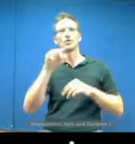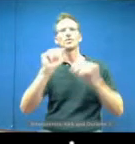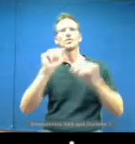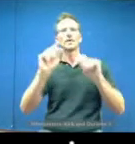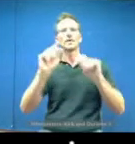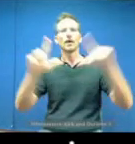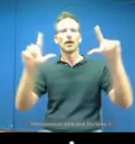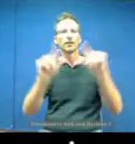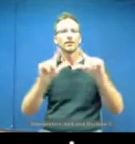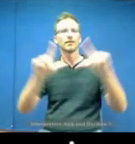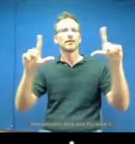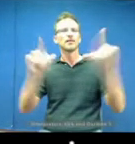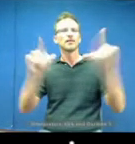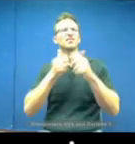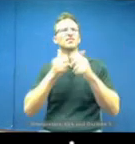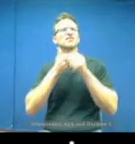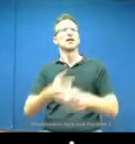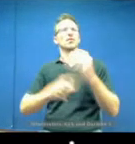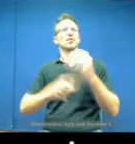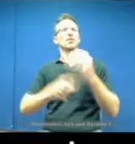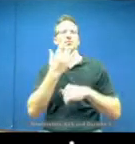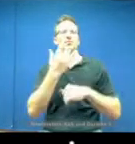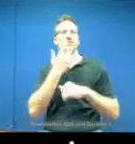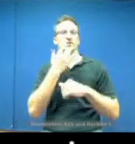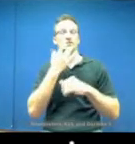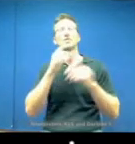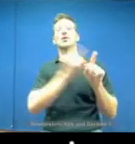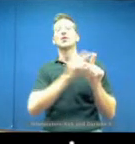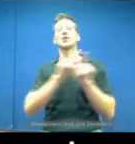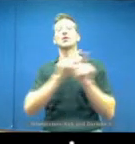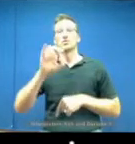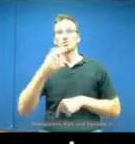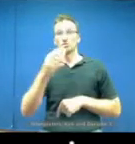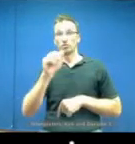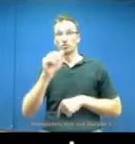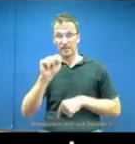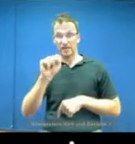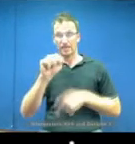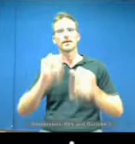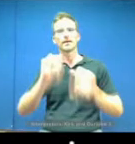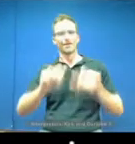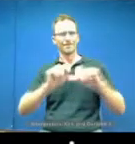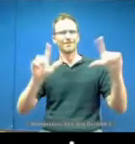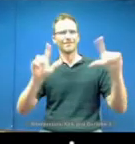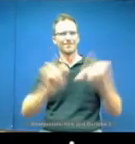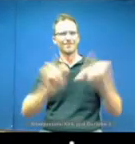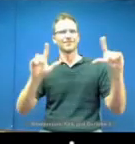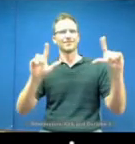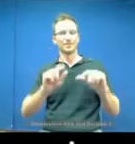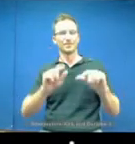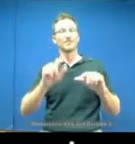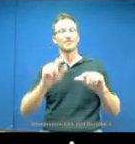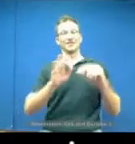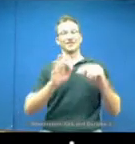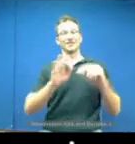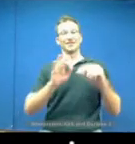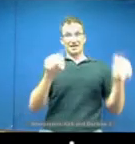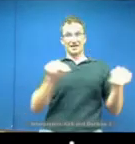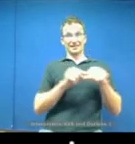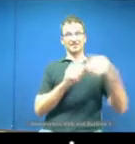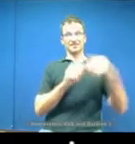The chat window can also be made bigger by pulling it out. Click on the icon box in the upper right-hand corner of the chat